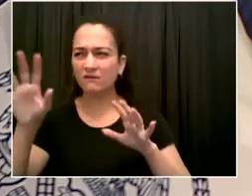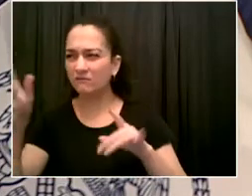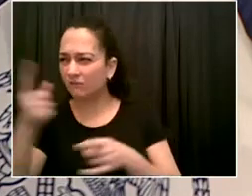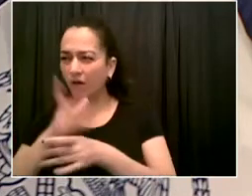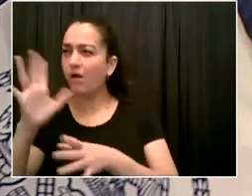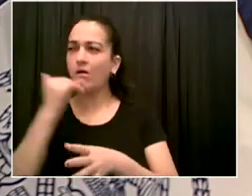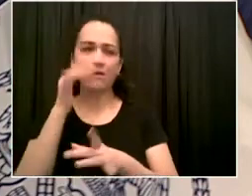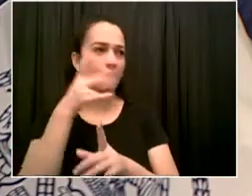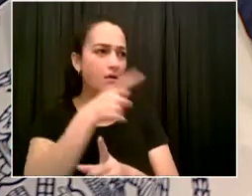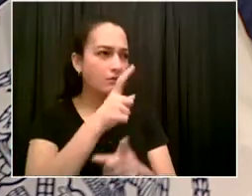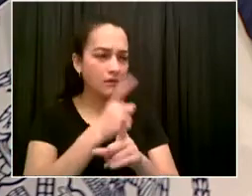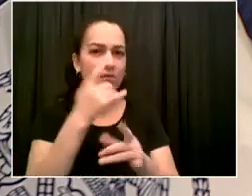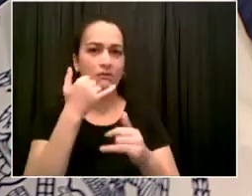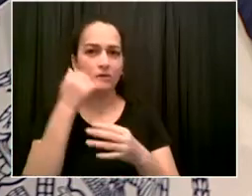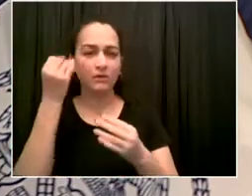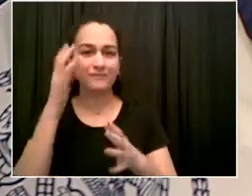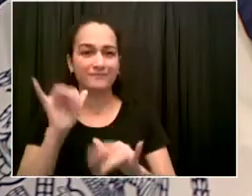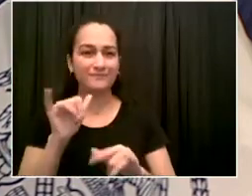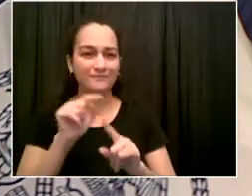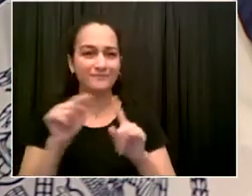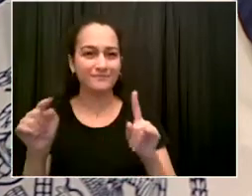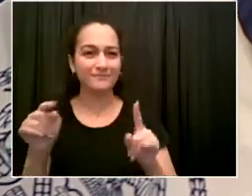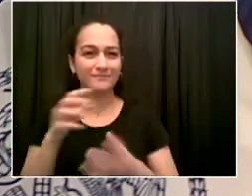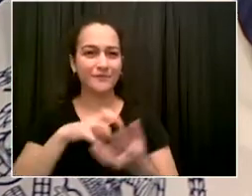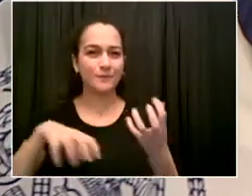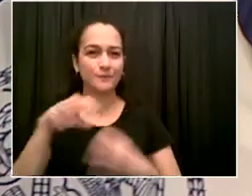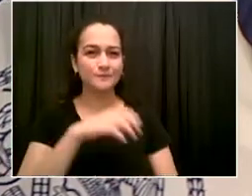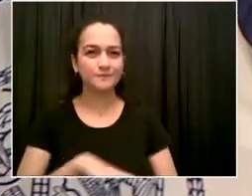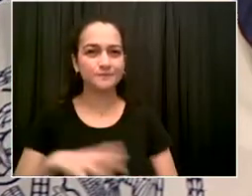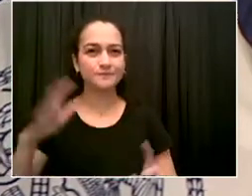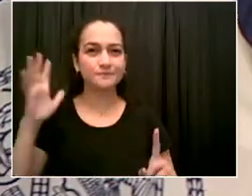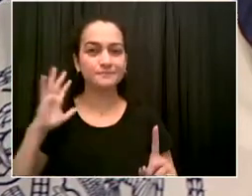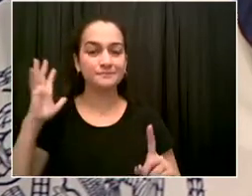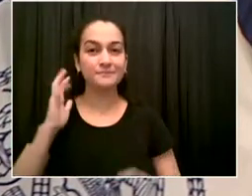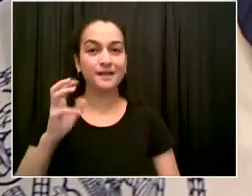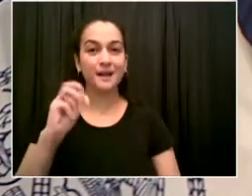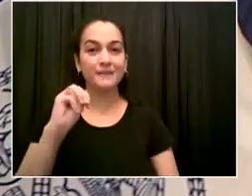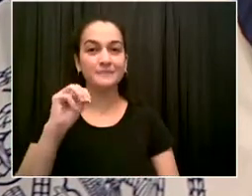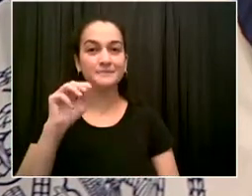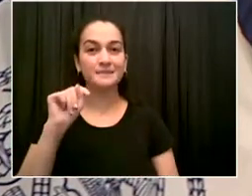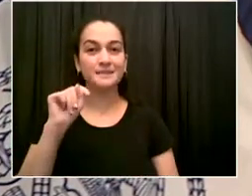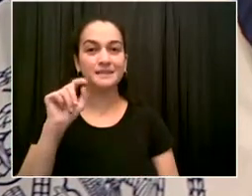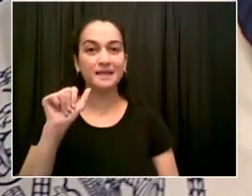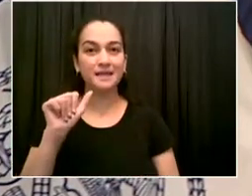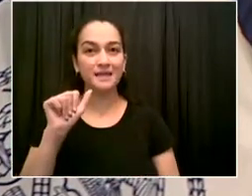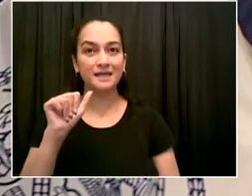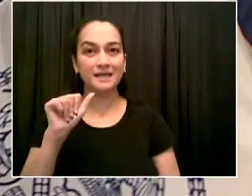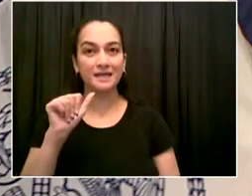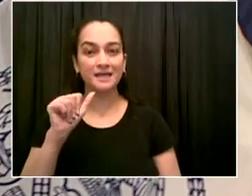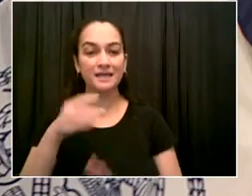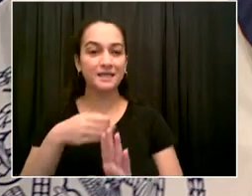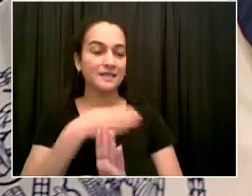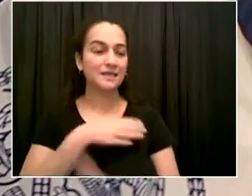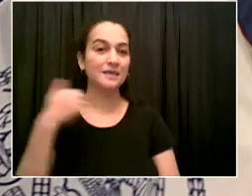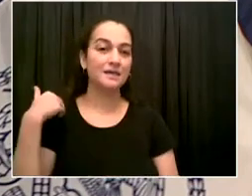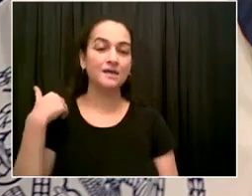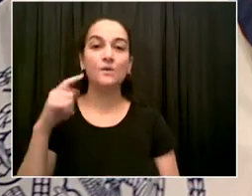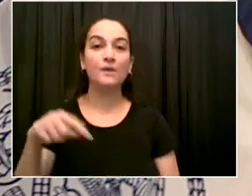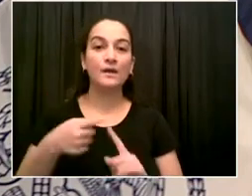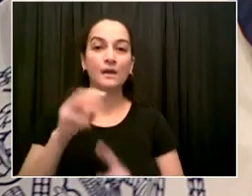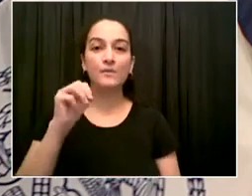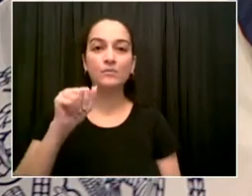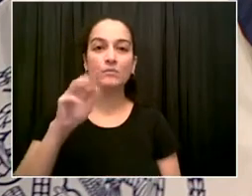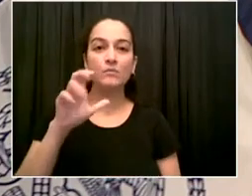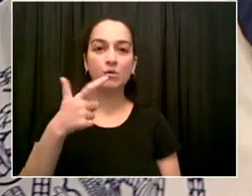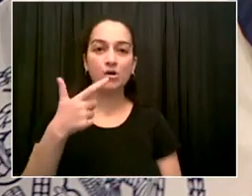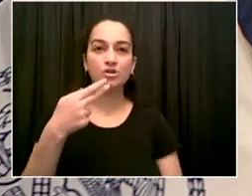threatened to write them up because a mask was not part of their uniform and the concern that it might scare passengers. I asked you about that in